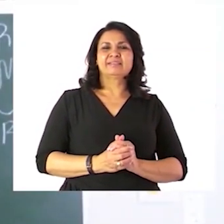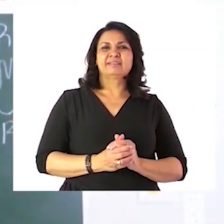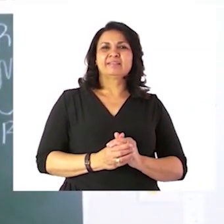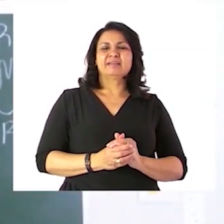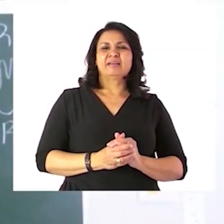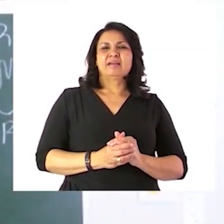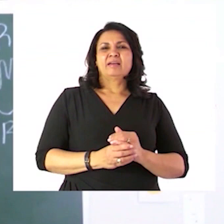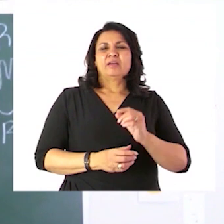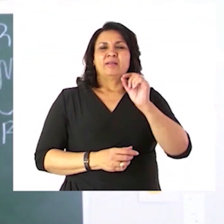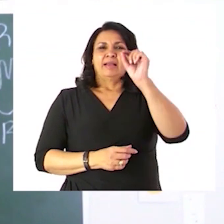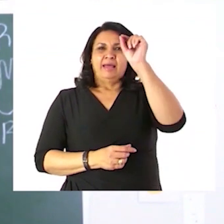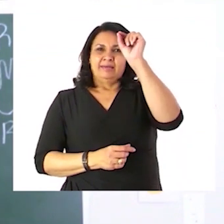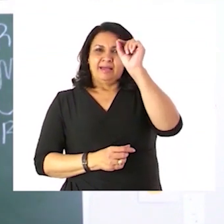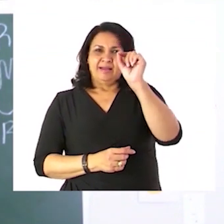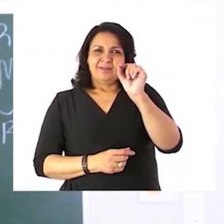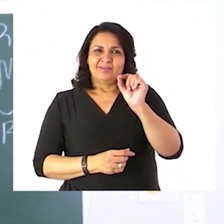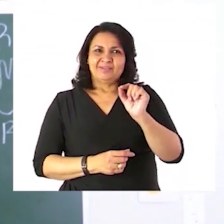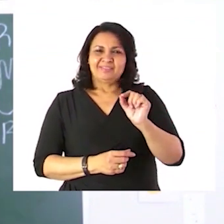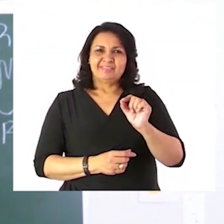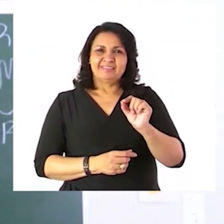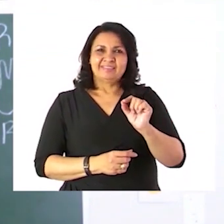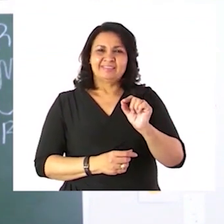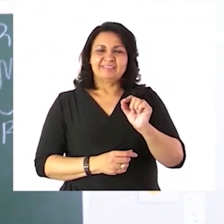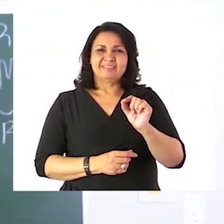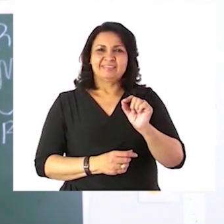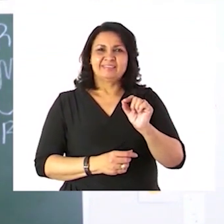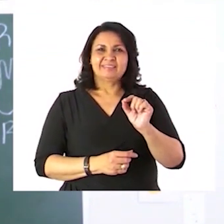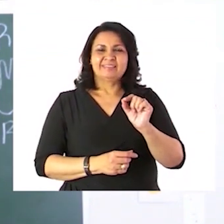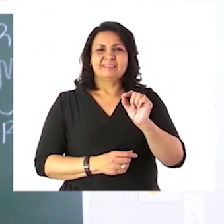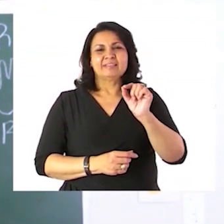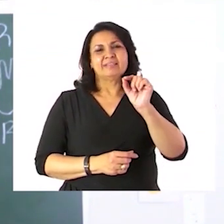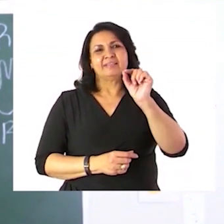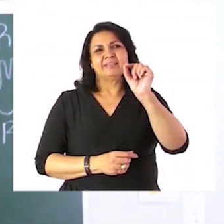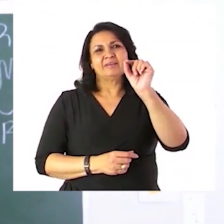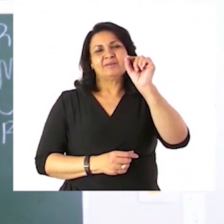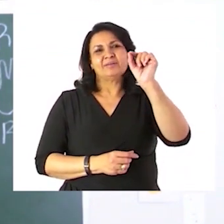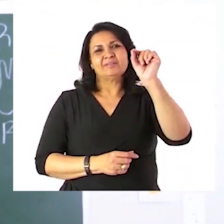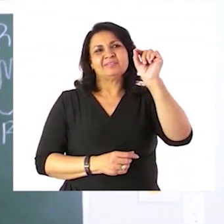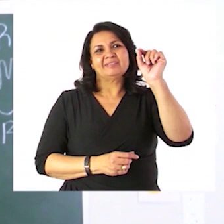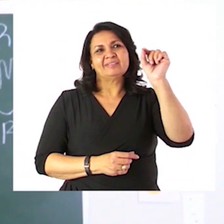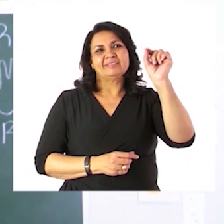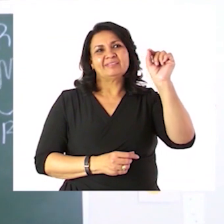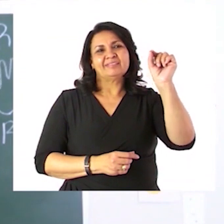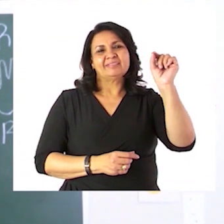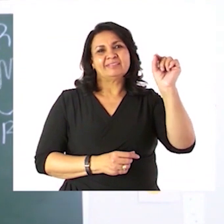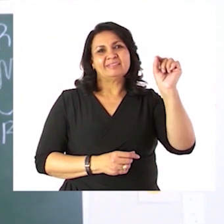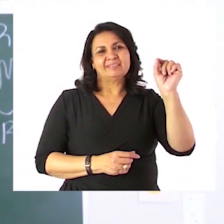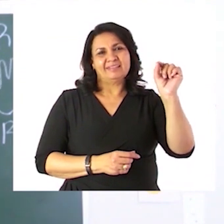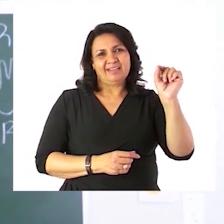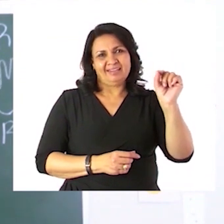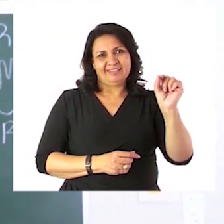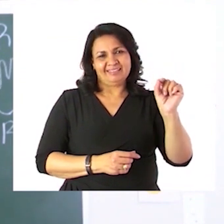with the line down. Remember to keep the crayon or your pencil in